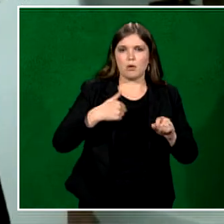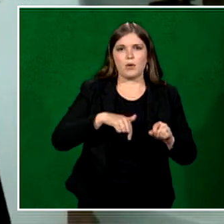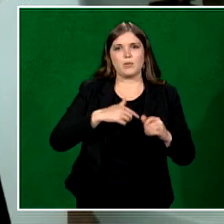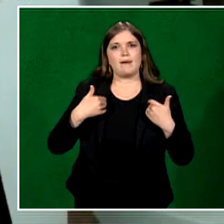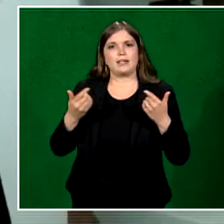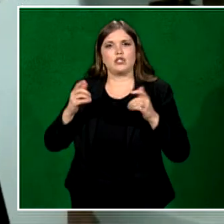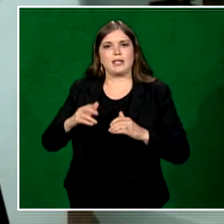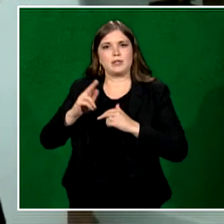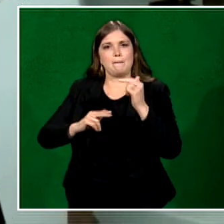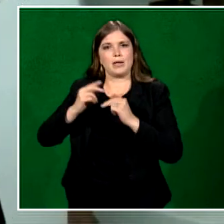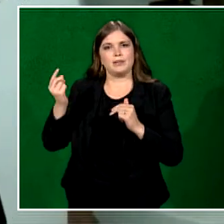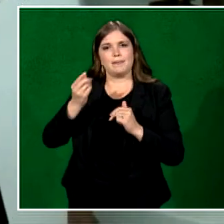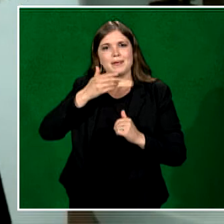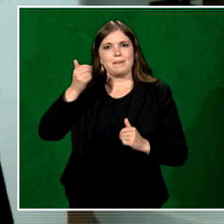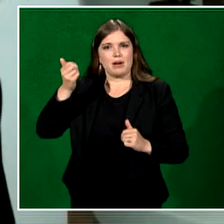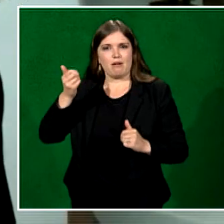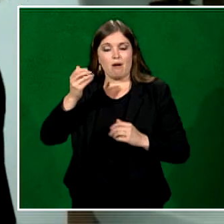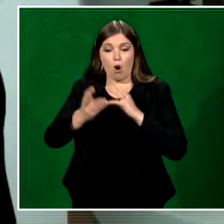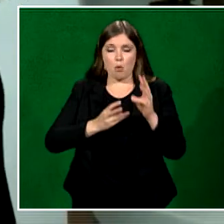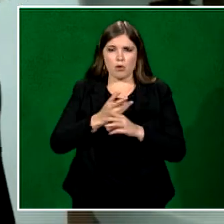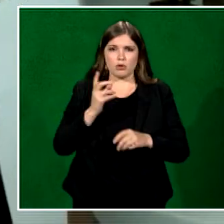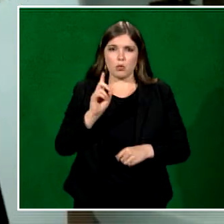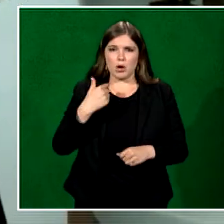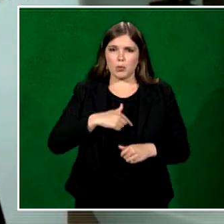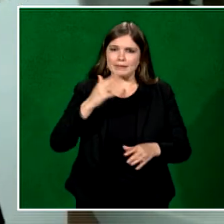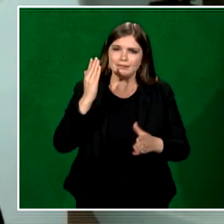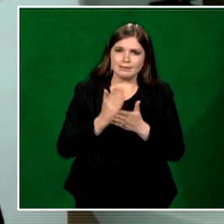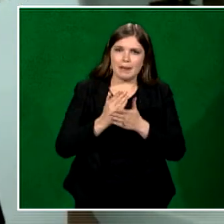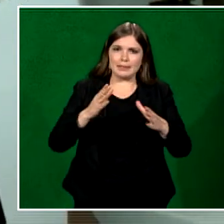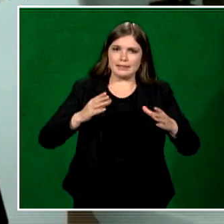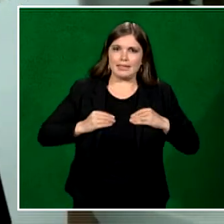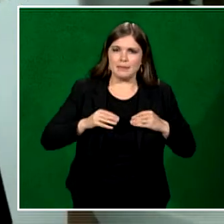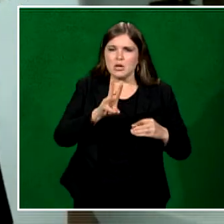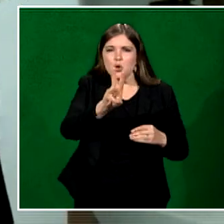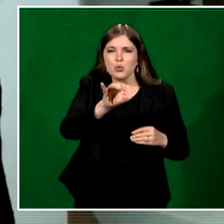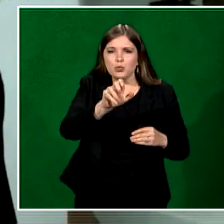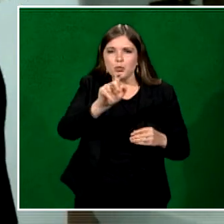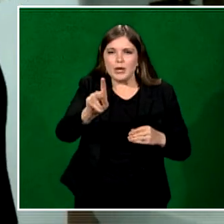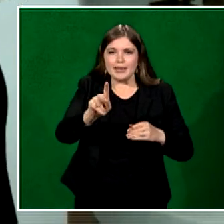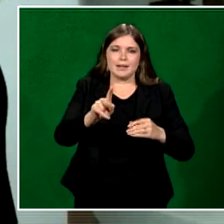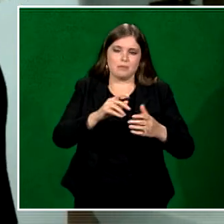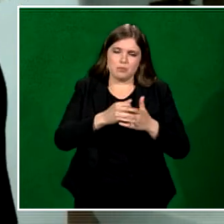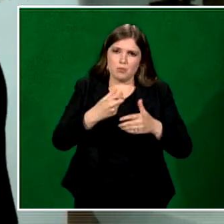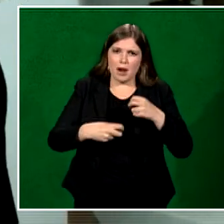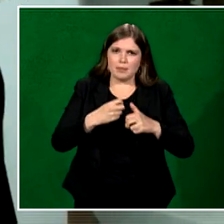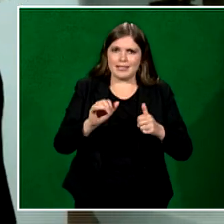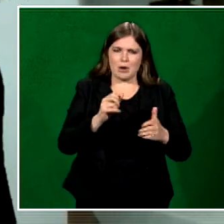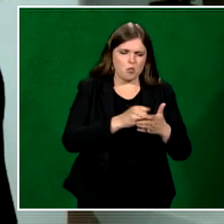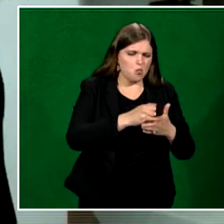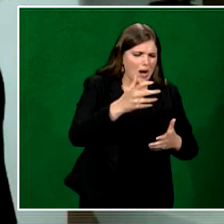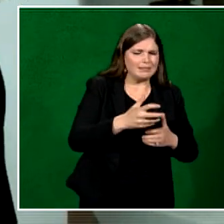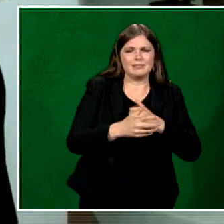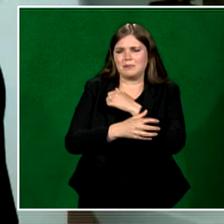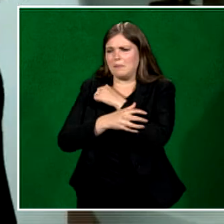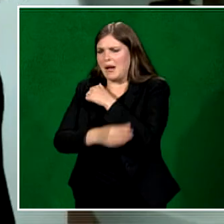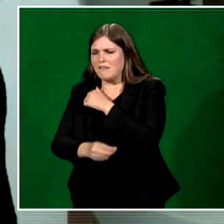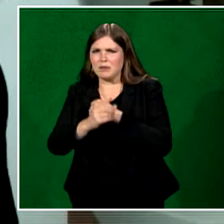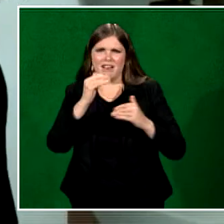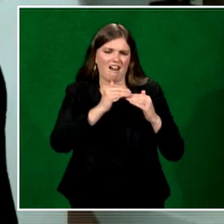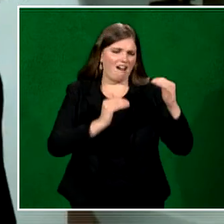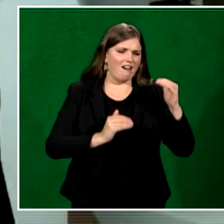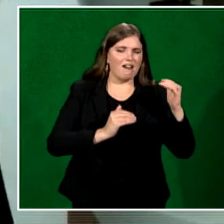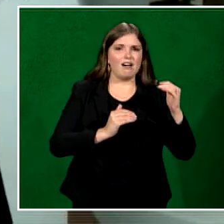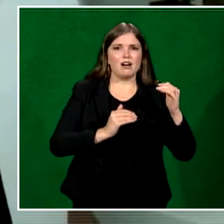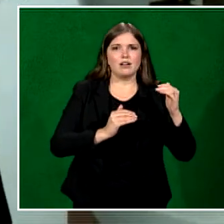stop accepting wicked problems like waste, environmental degradation, poverty, and inequality as inevitable and start